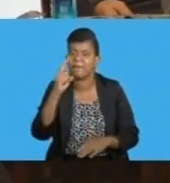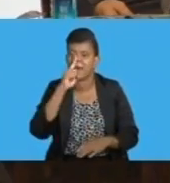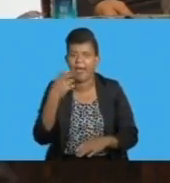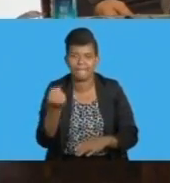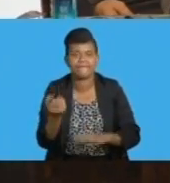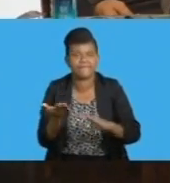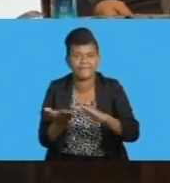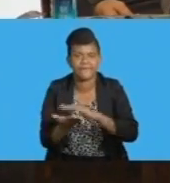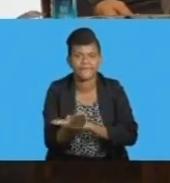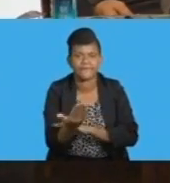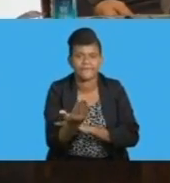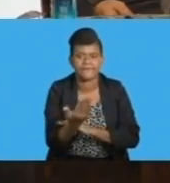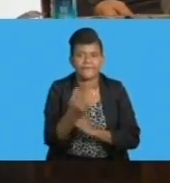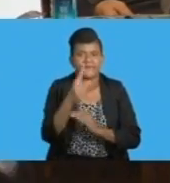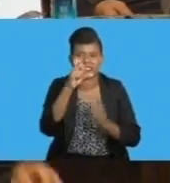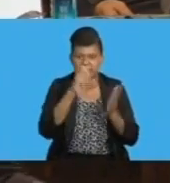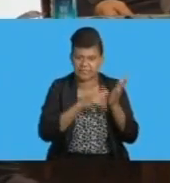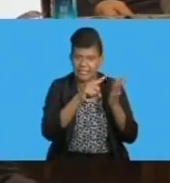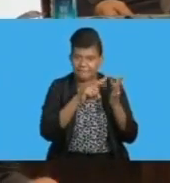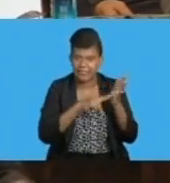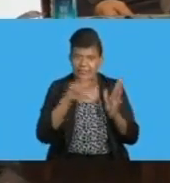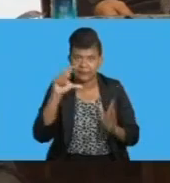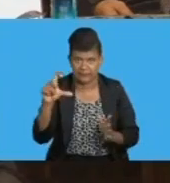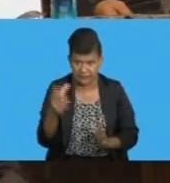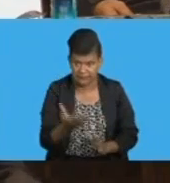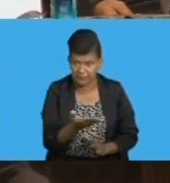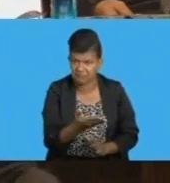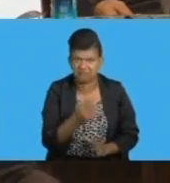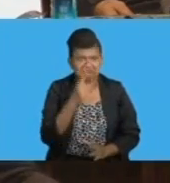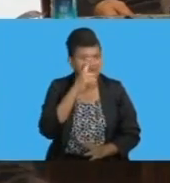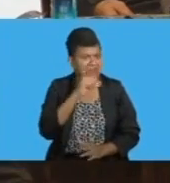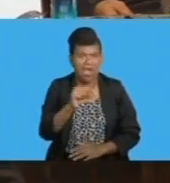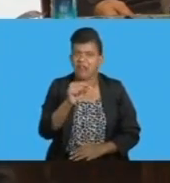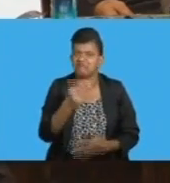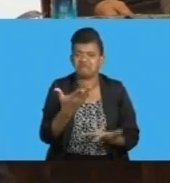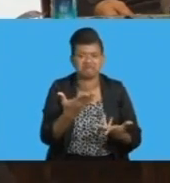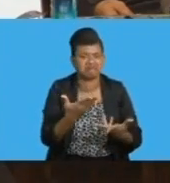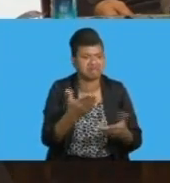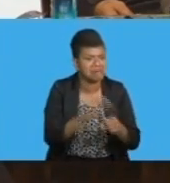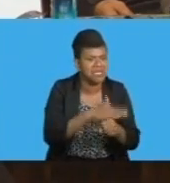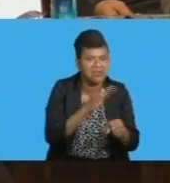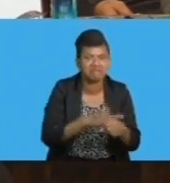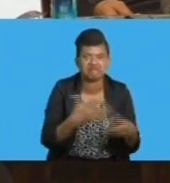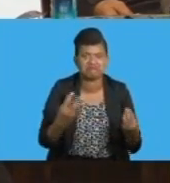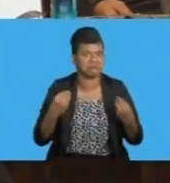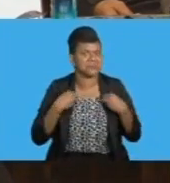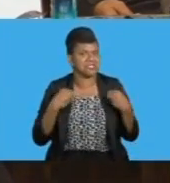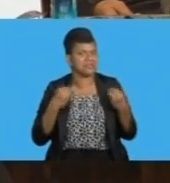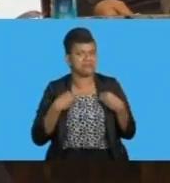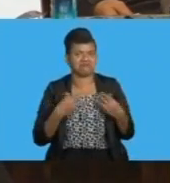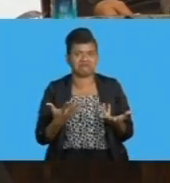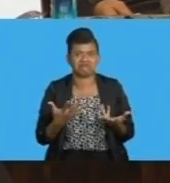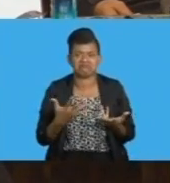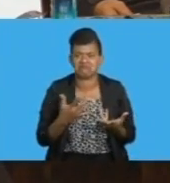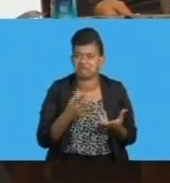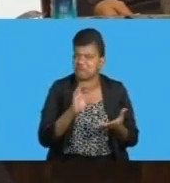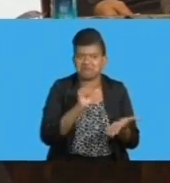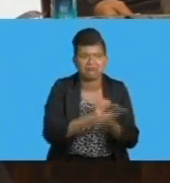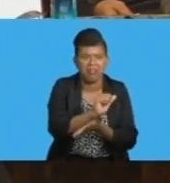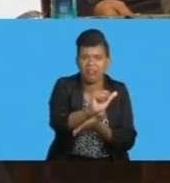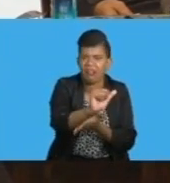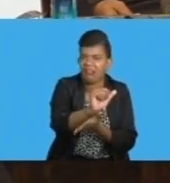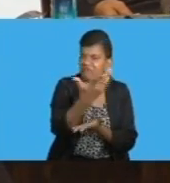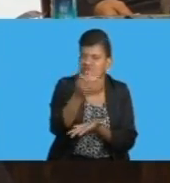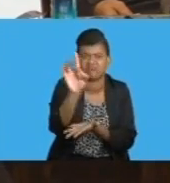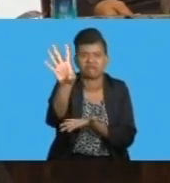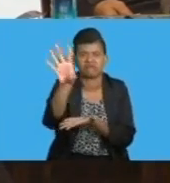develop a town hall, they can develop a commercial property over there, and they can give it out on lease. That's what the town